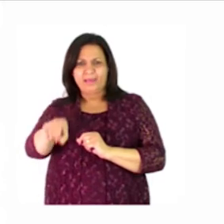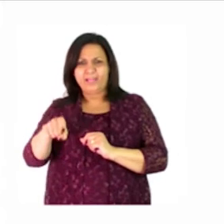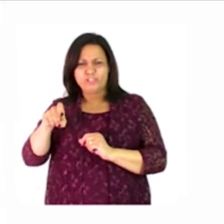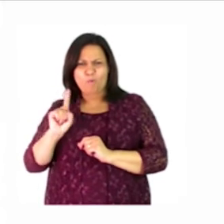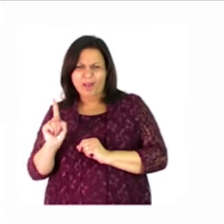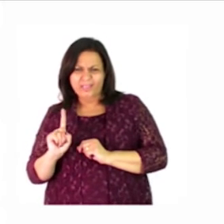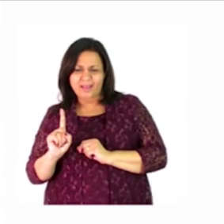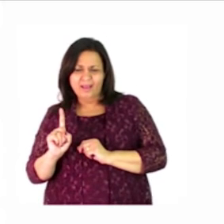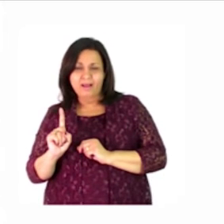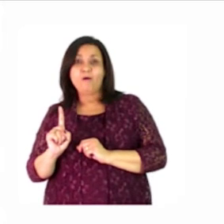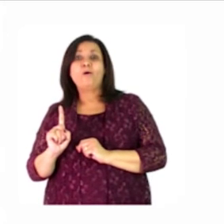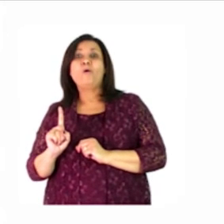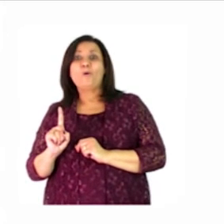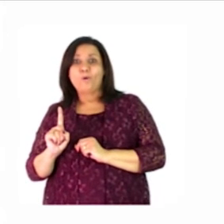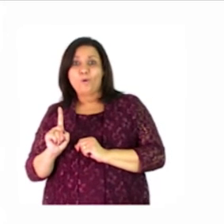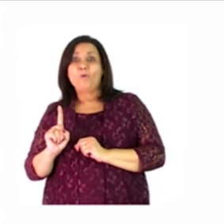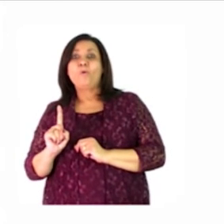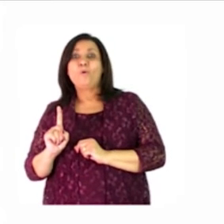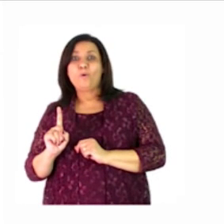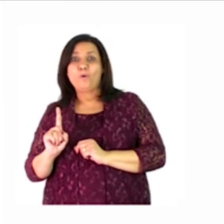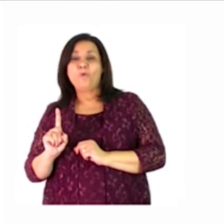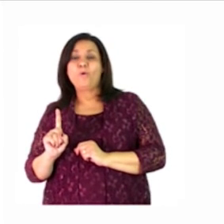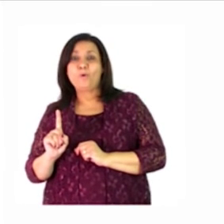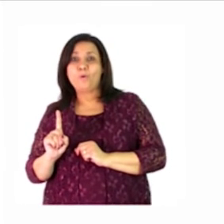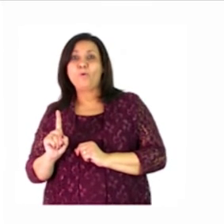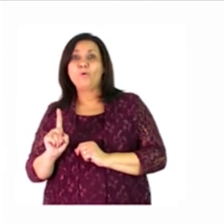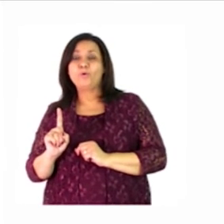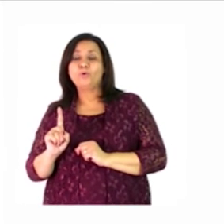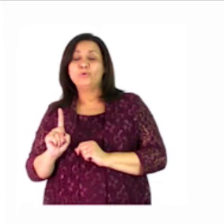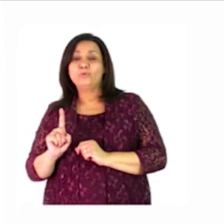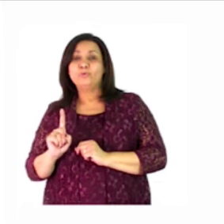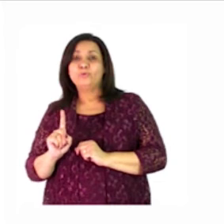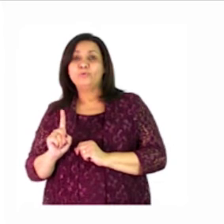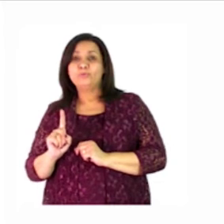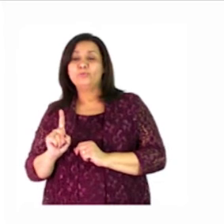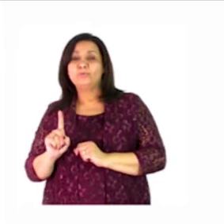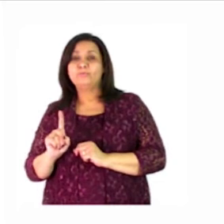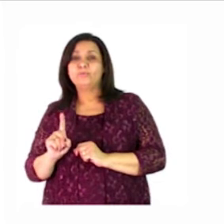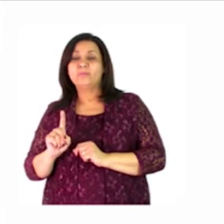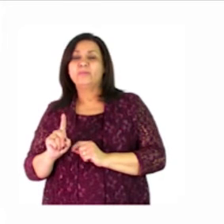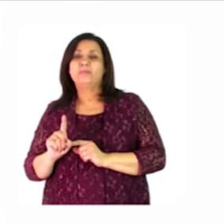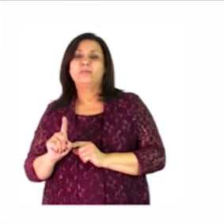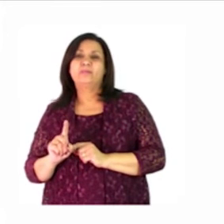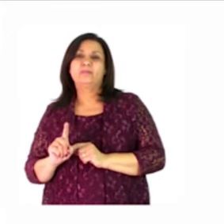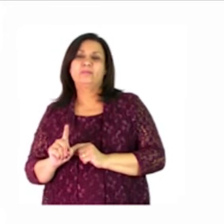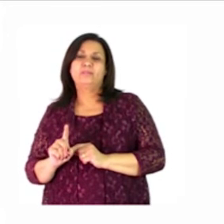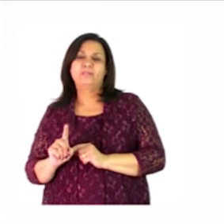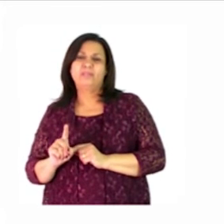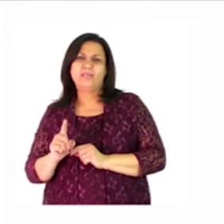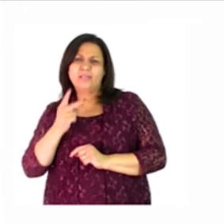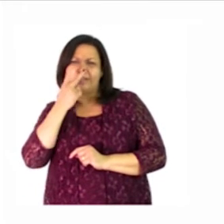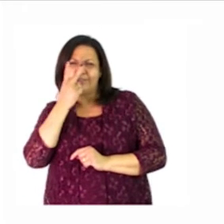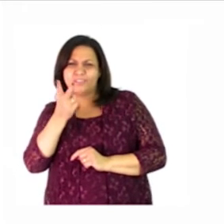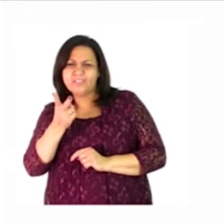is going to catch. Just follow the line and connect the dots. Can you